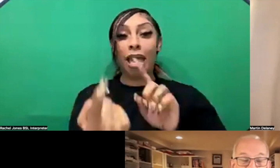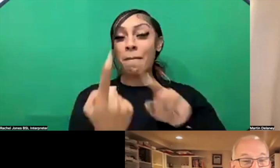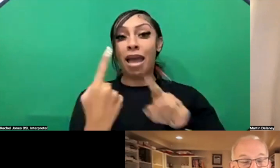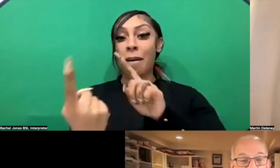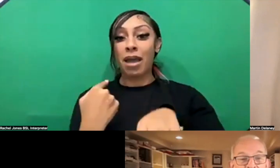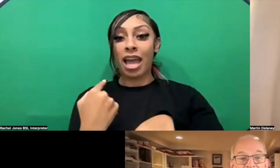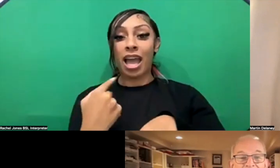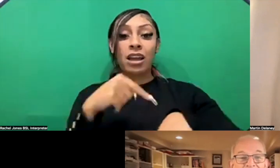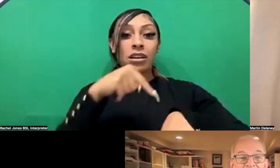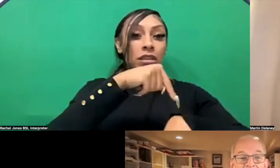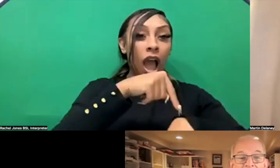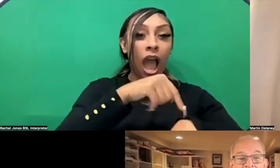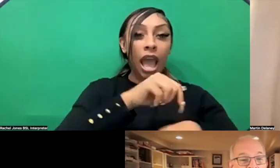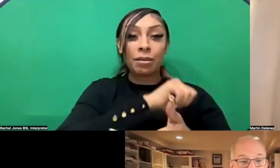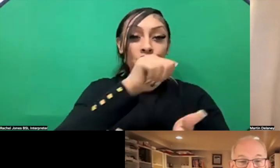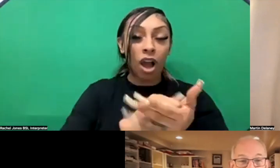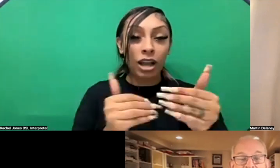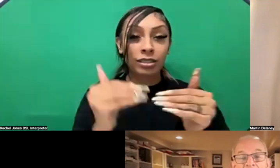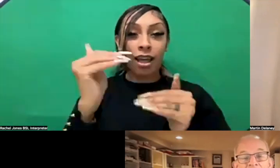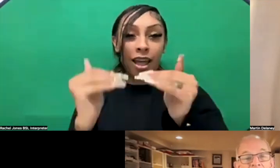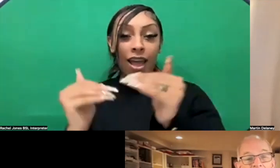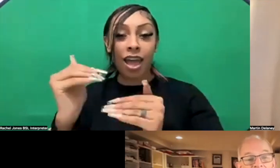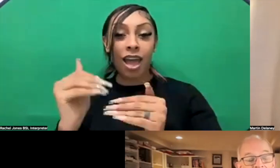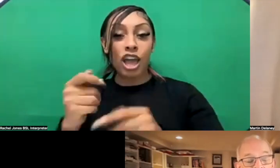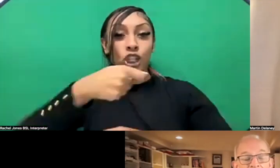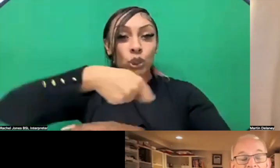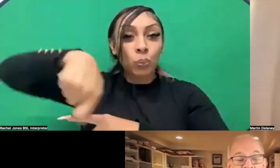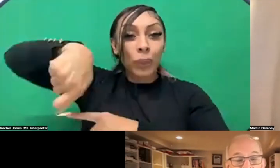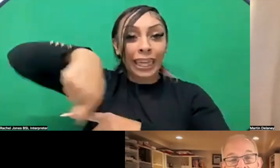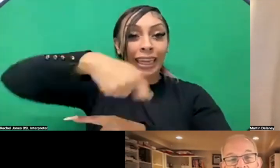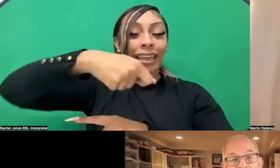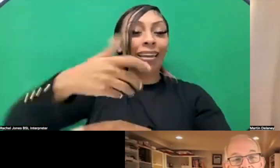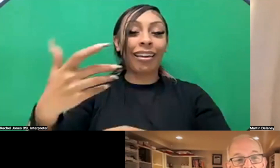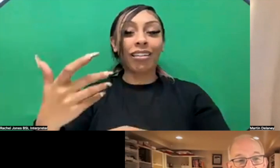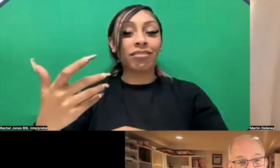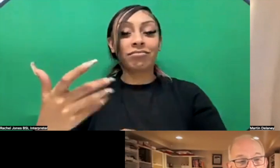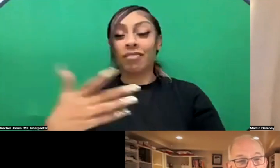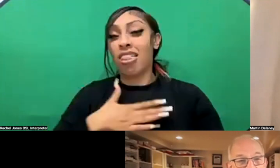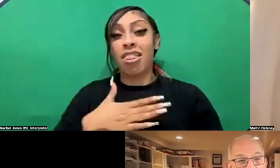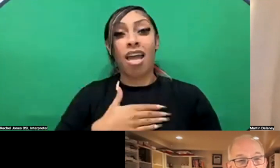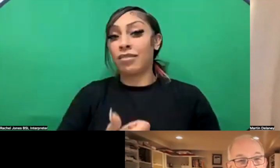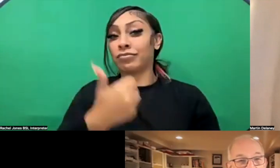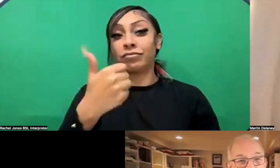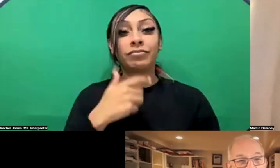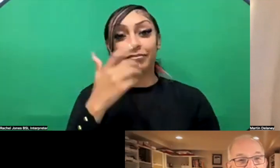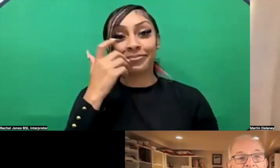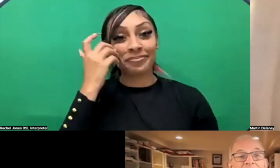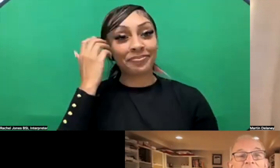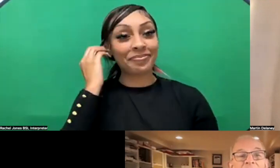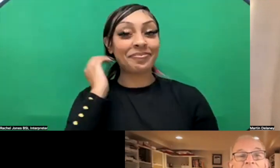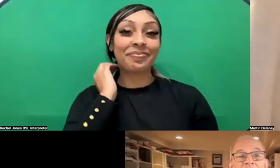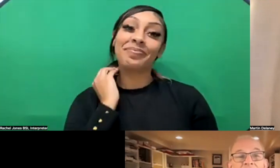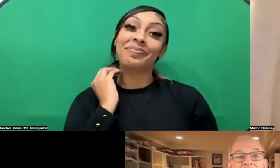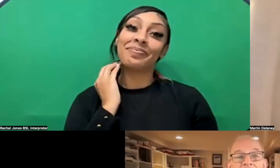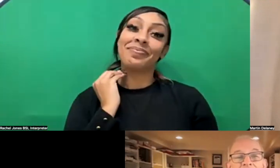like the timing corrected and adding swing timing to them. So they liked it very much. So how much of the, I